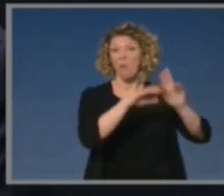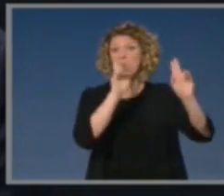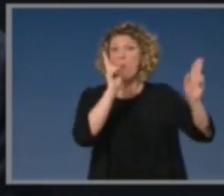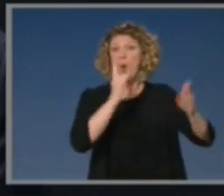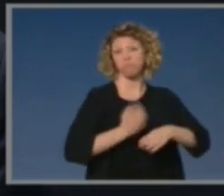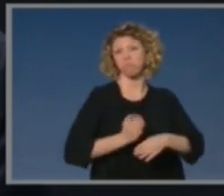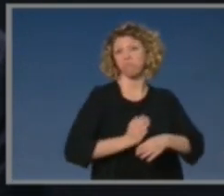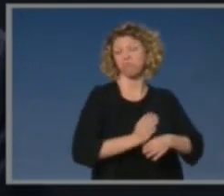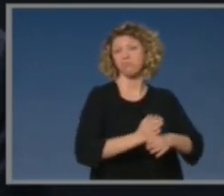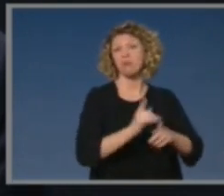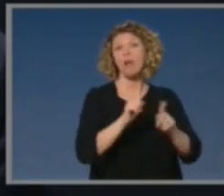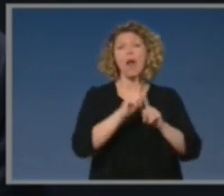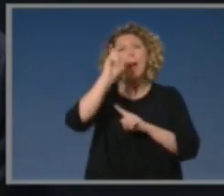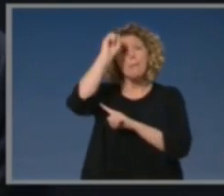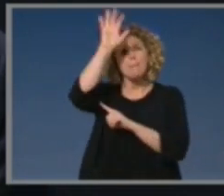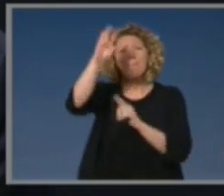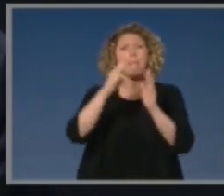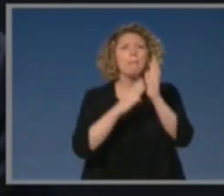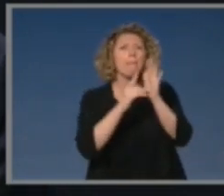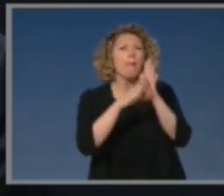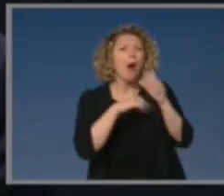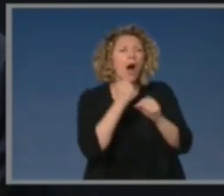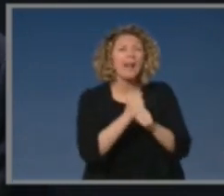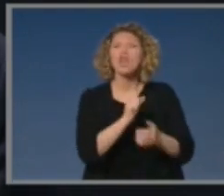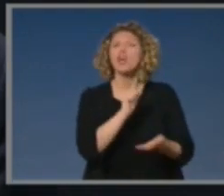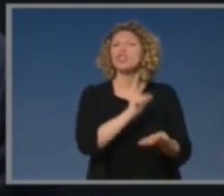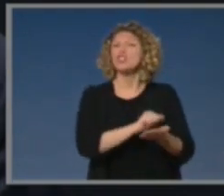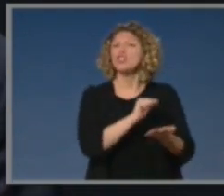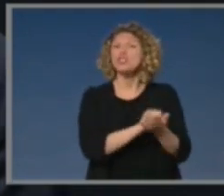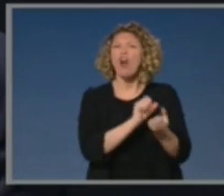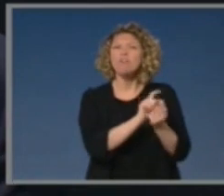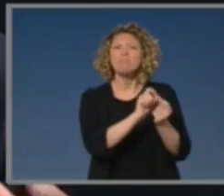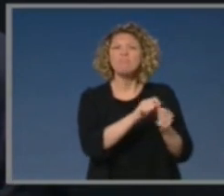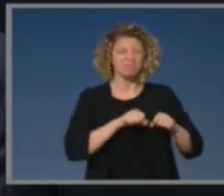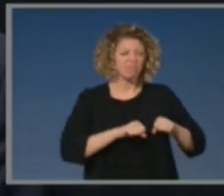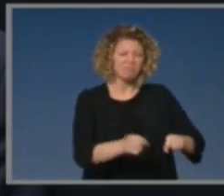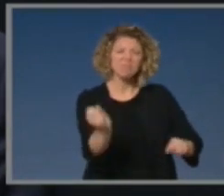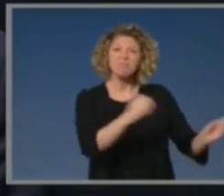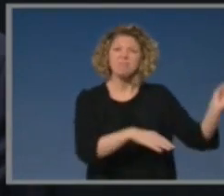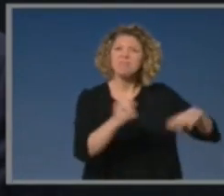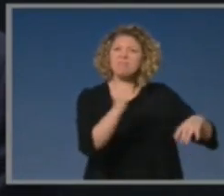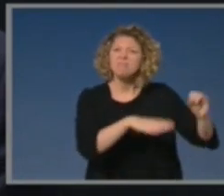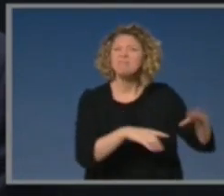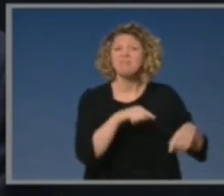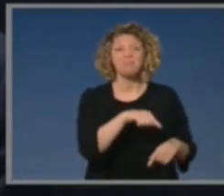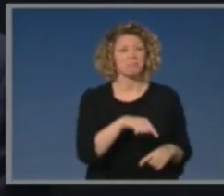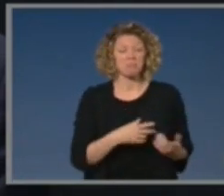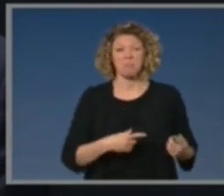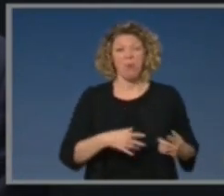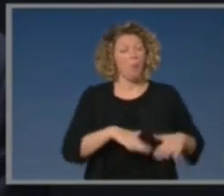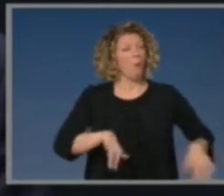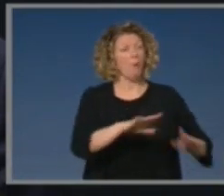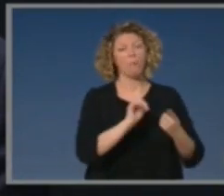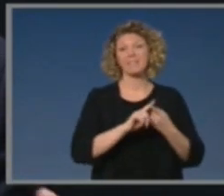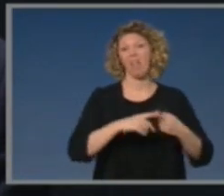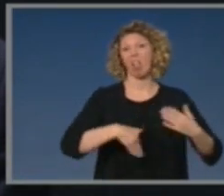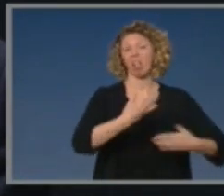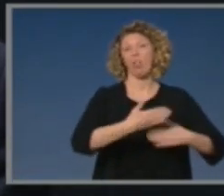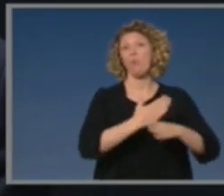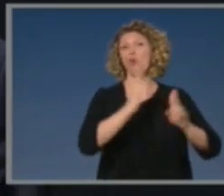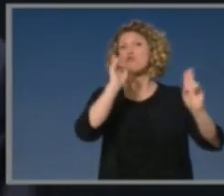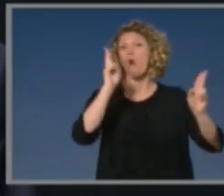the mining, supermarkets, food processing industries, they've introduced COVID-safe practices and COVID-safe